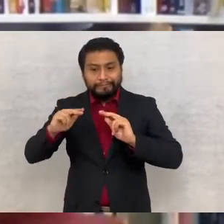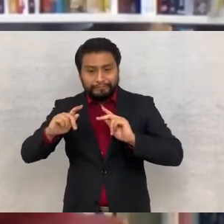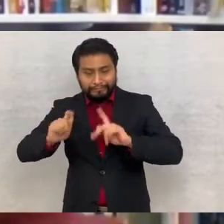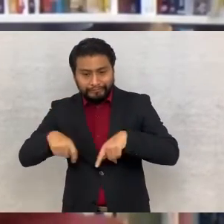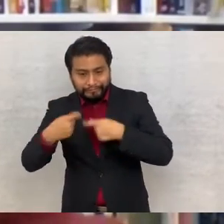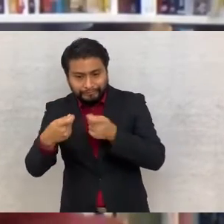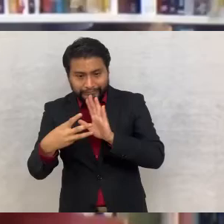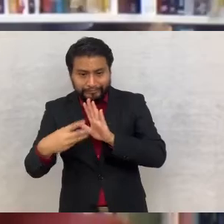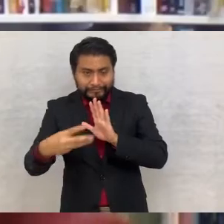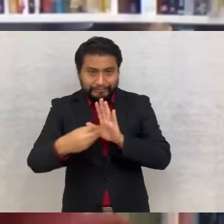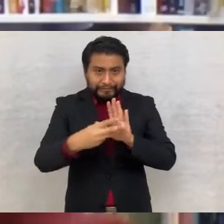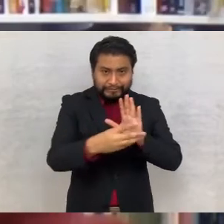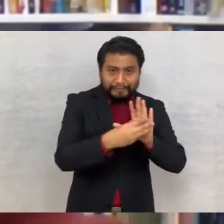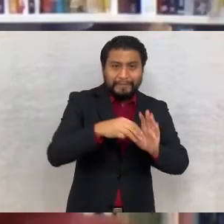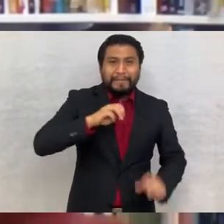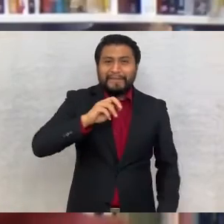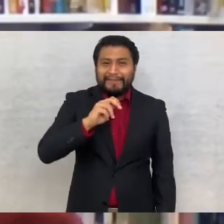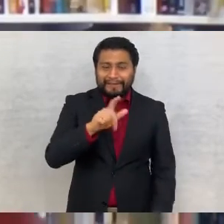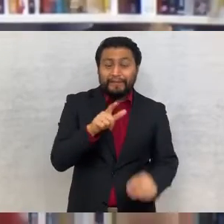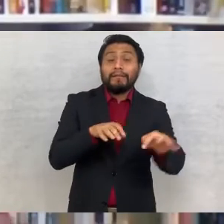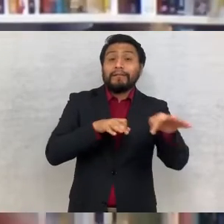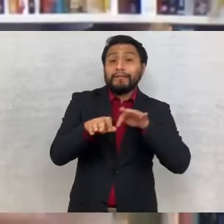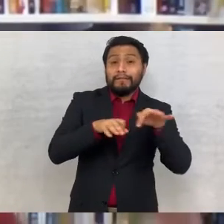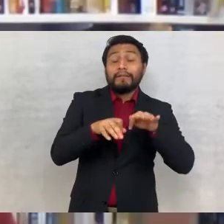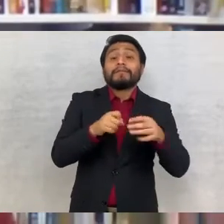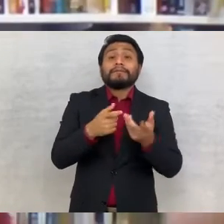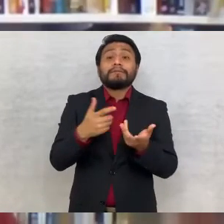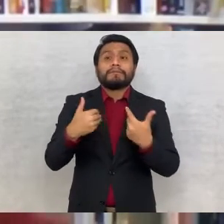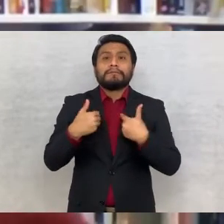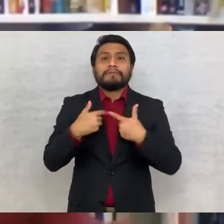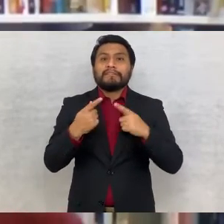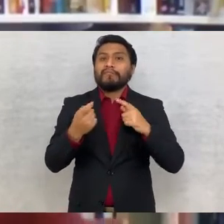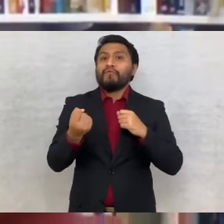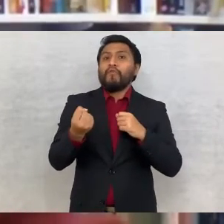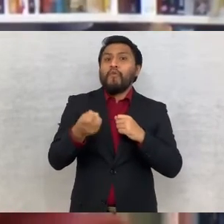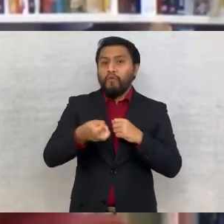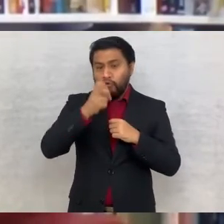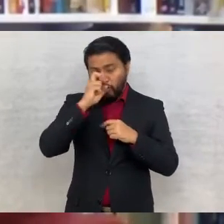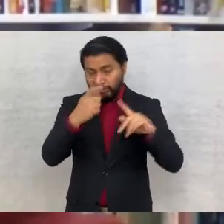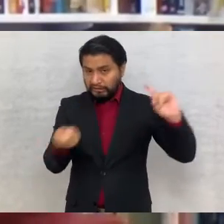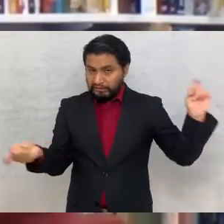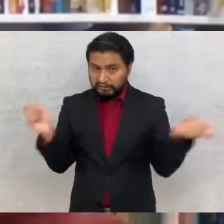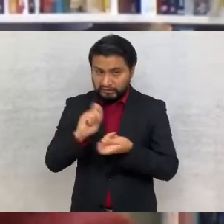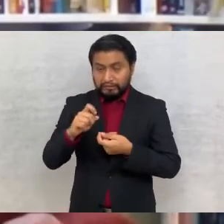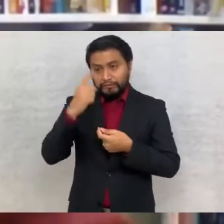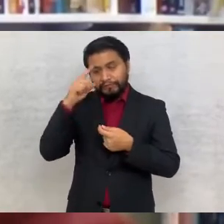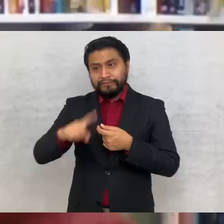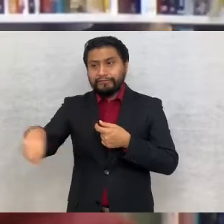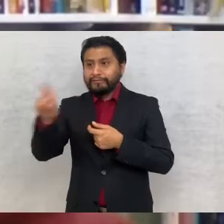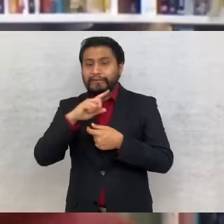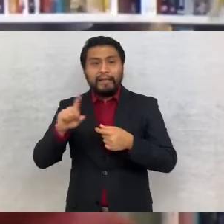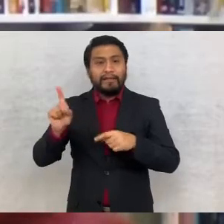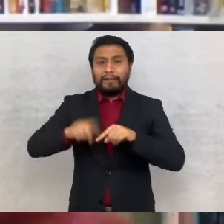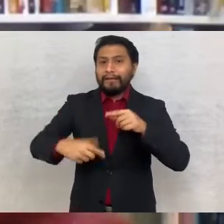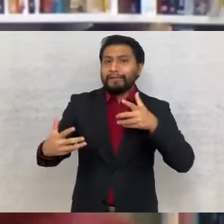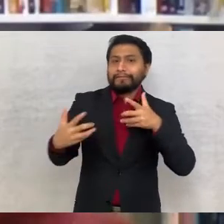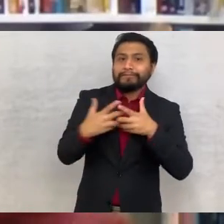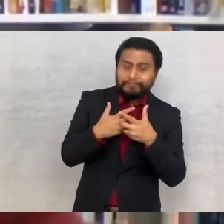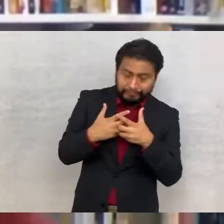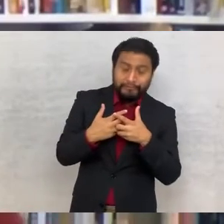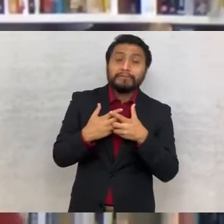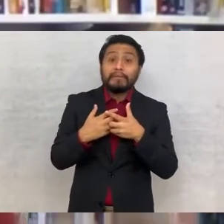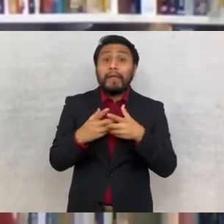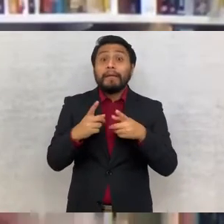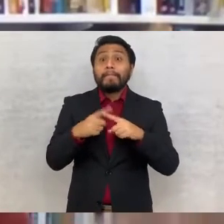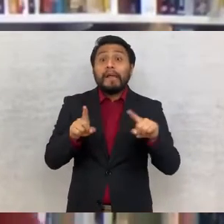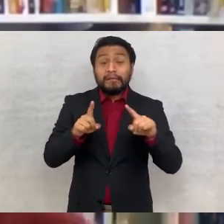the biological inheritance, as explained by Mendel, such that improvement of the race required drastically removing those less fit from the